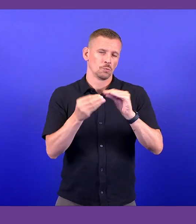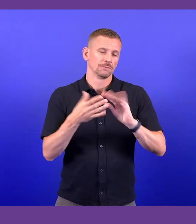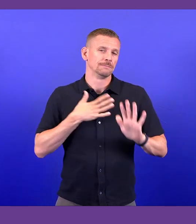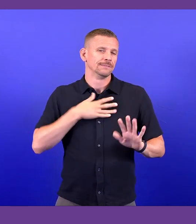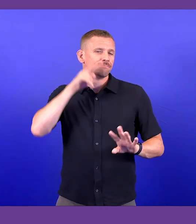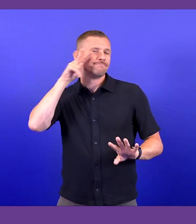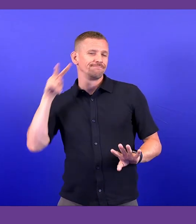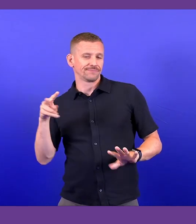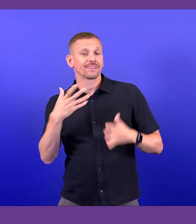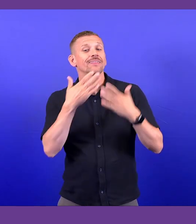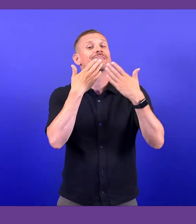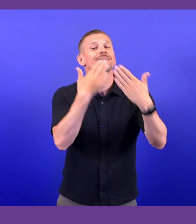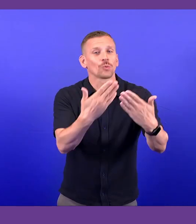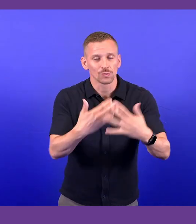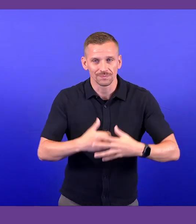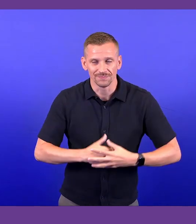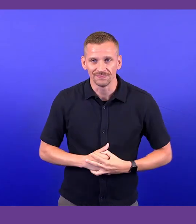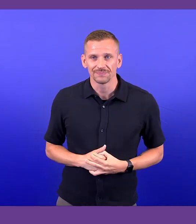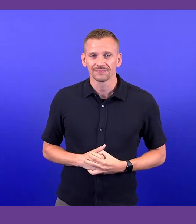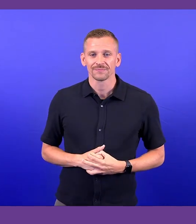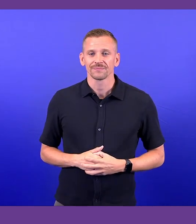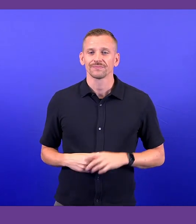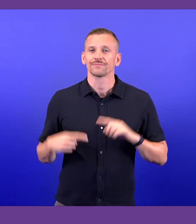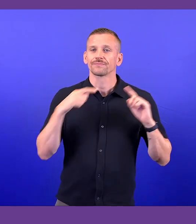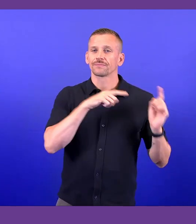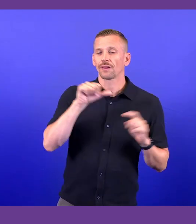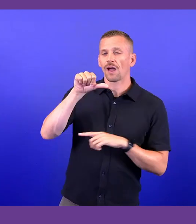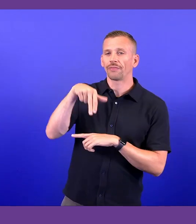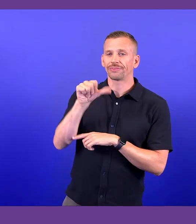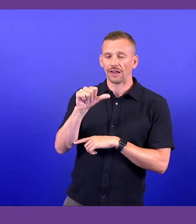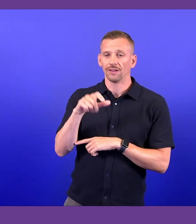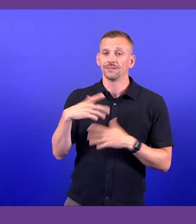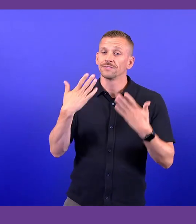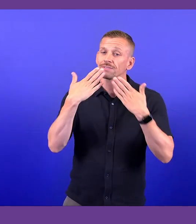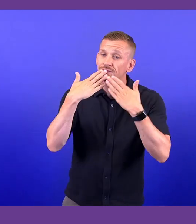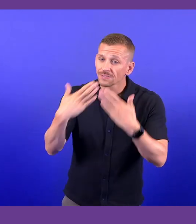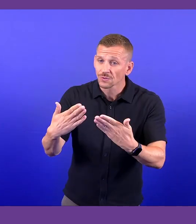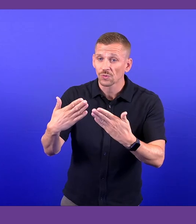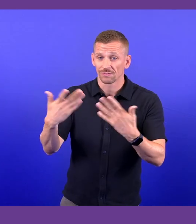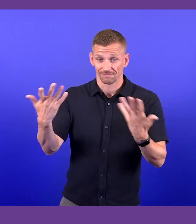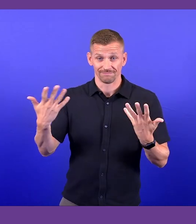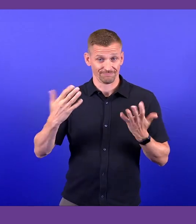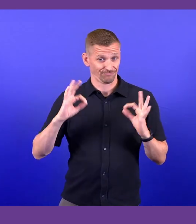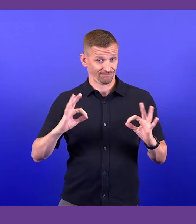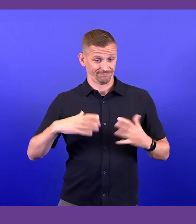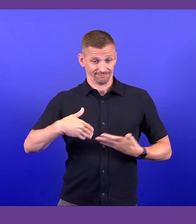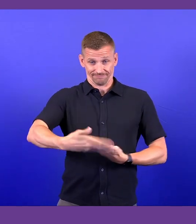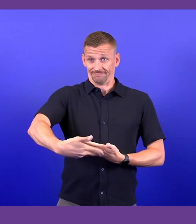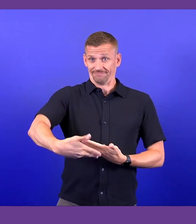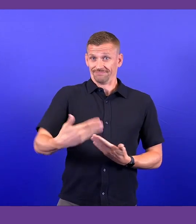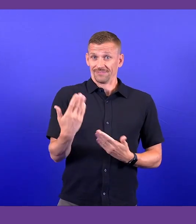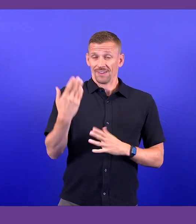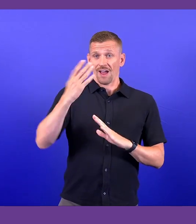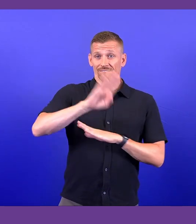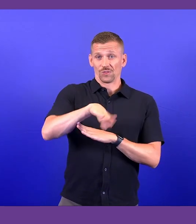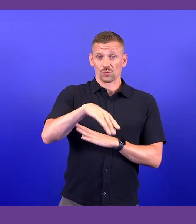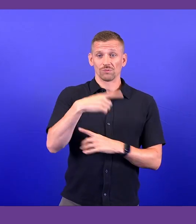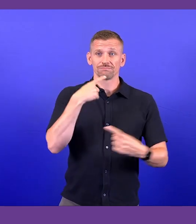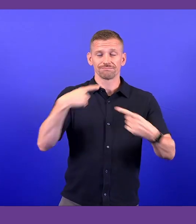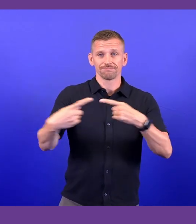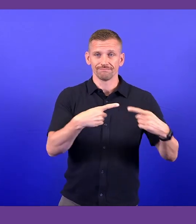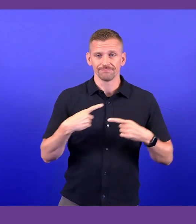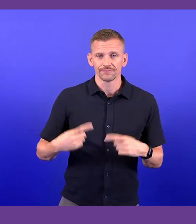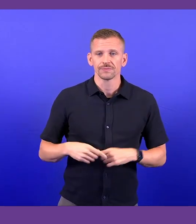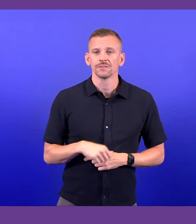Gosh, we could discuss that all afternoon. Let me see, Anne-Laure, do you have a view? I mean, there's a very important point there